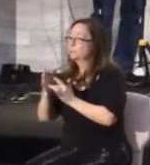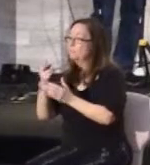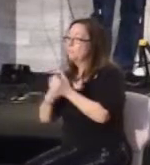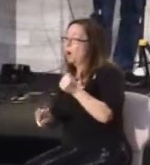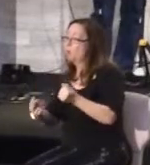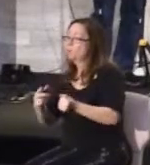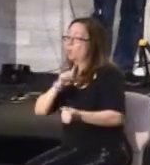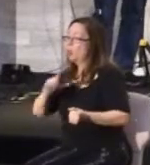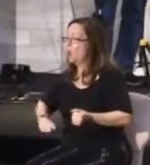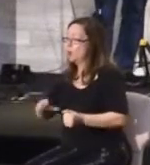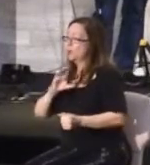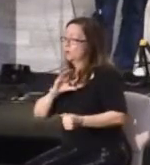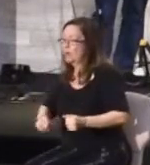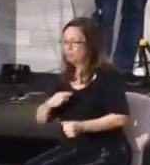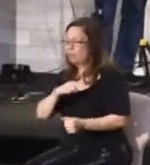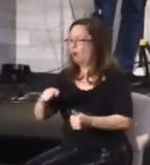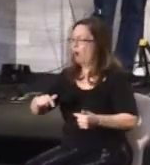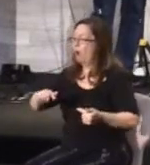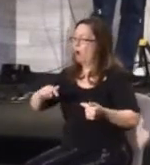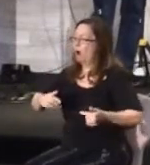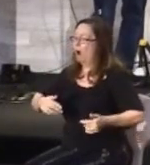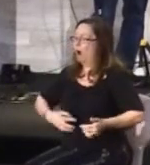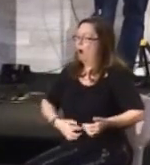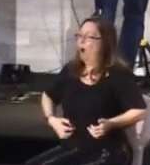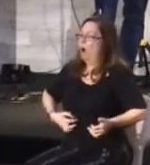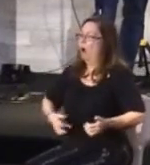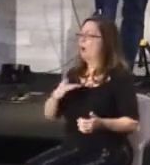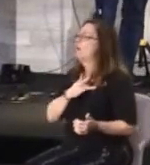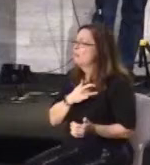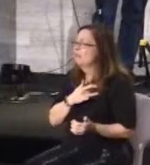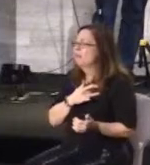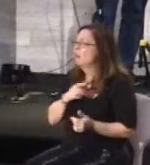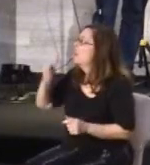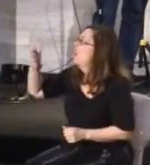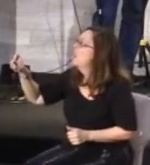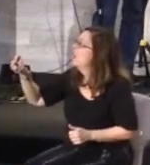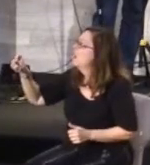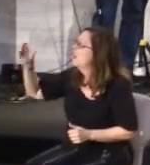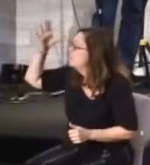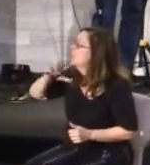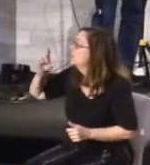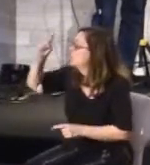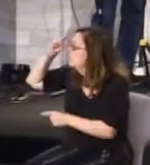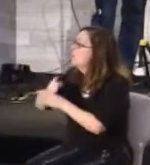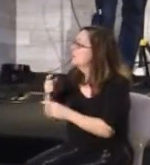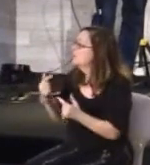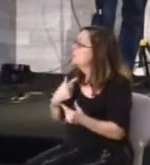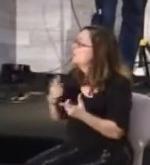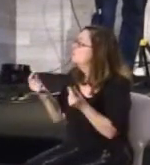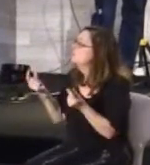verse 37, it says they were sick to their stomach. They were pierced to the heart. They were so convicted, and they asked this question, men and brethren, what shall we